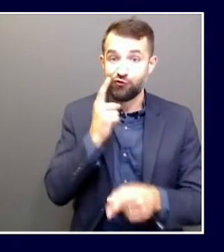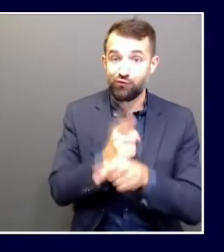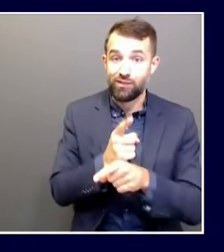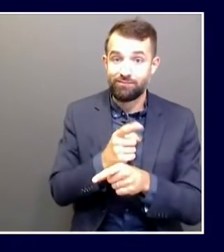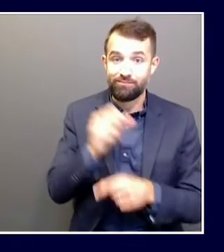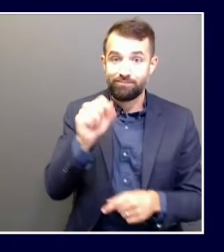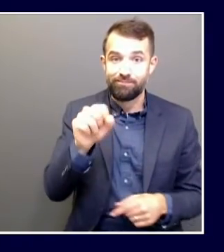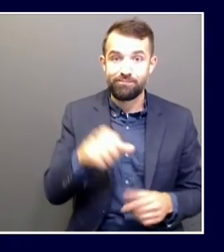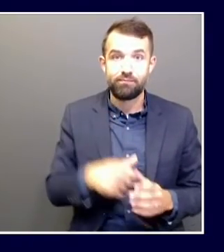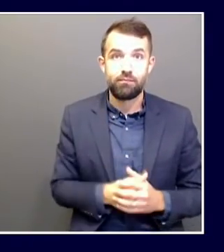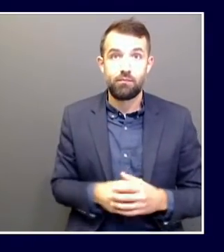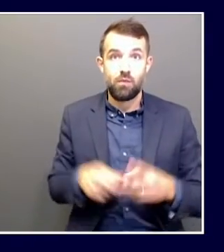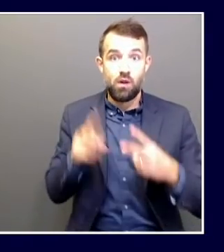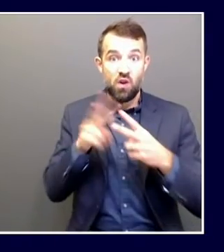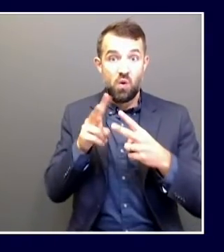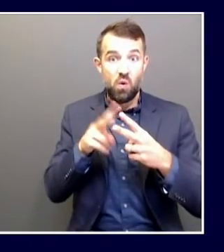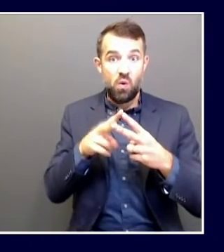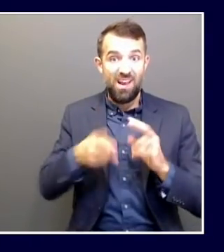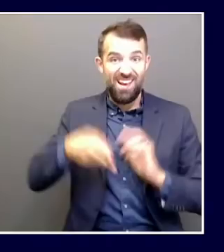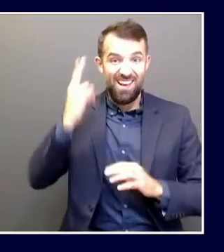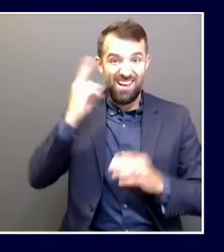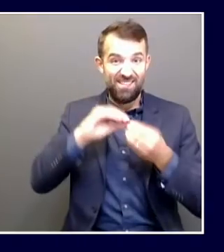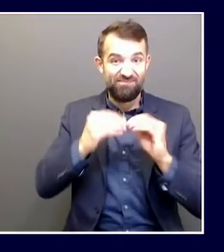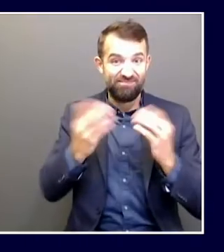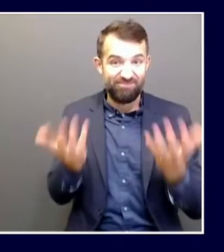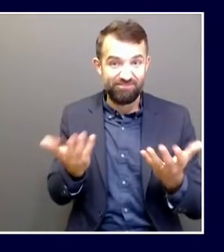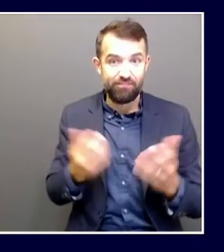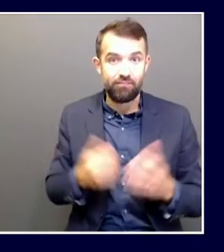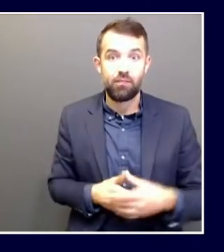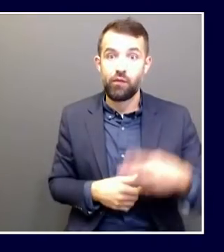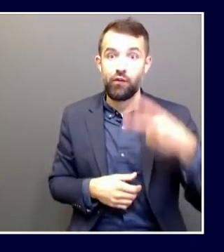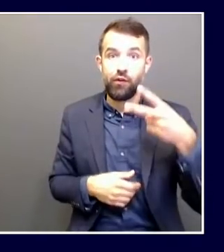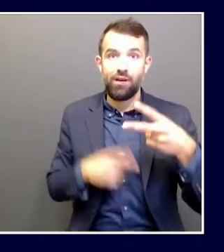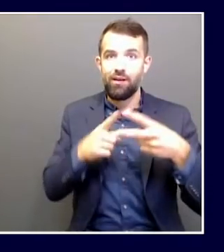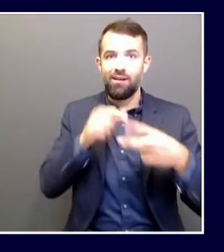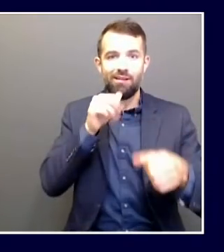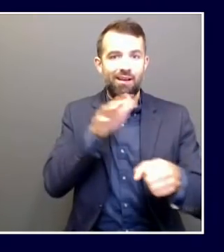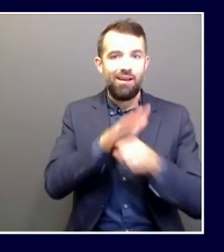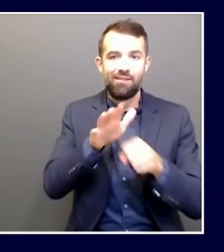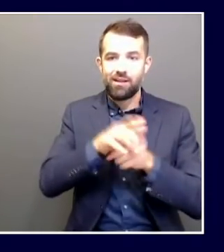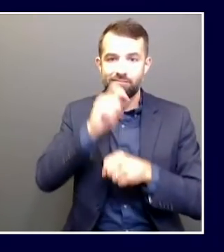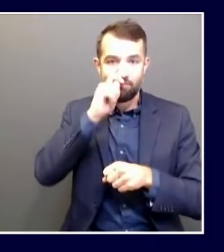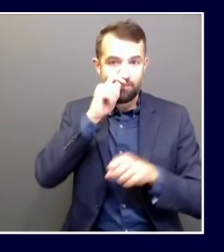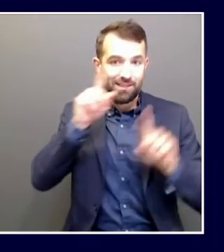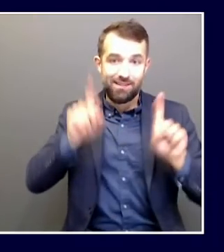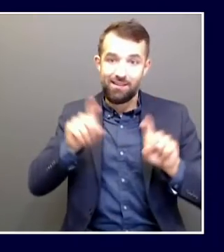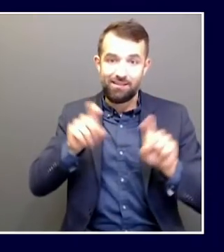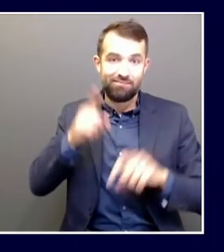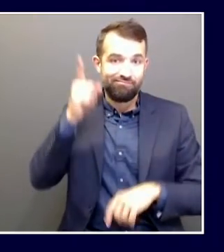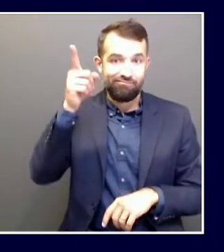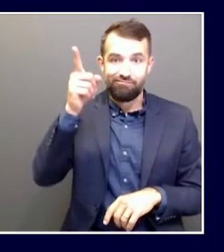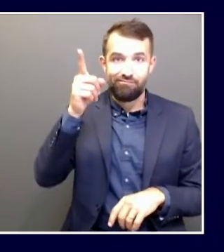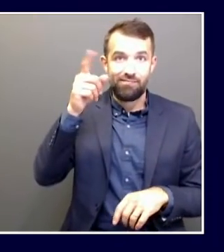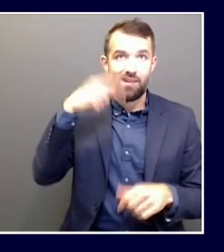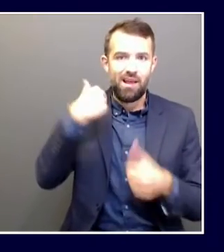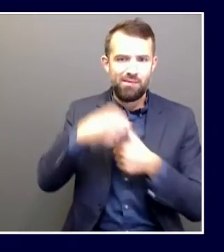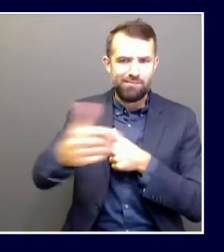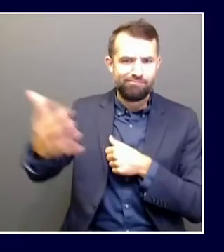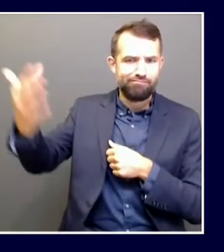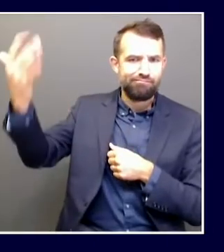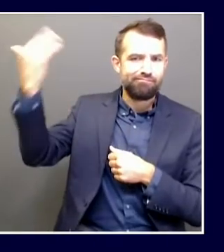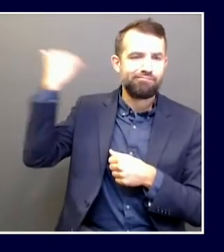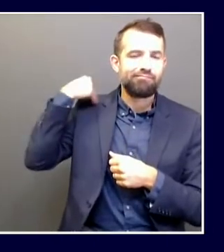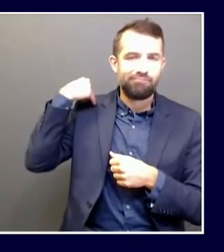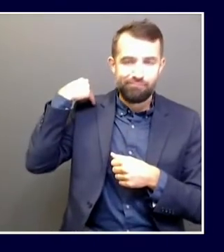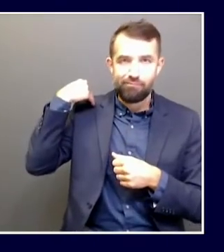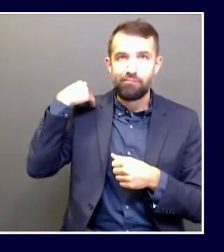enough testing happening in those parts of the state. As you'll recall from earlier days in the pandemic, Patrick, Our goal is to keep the